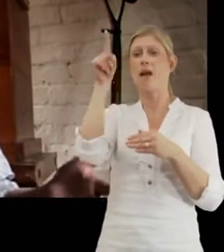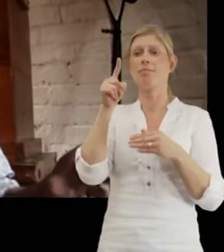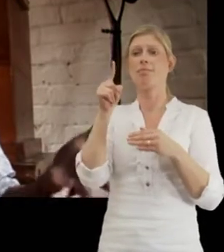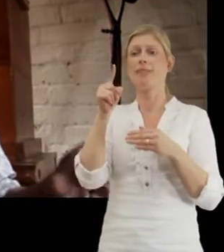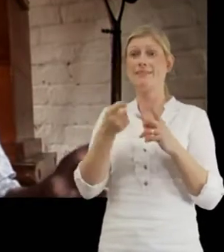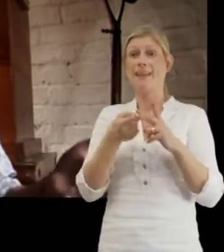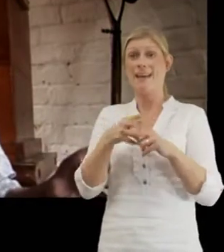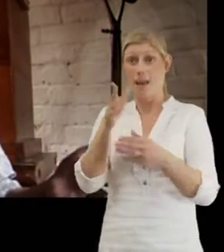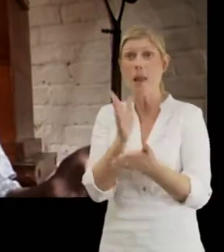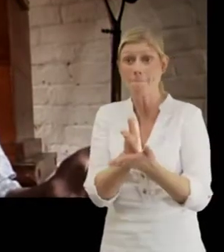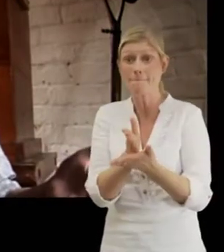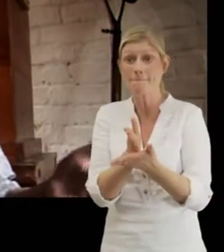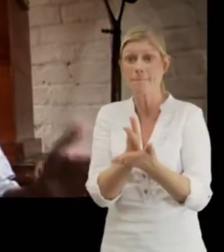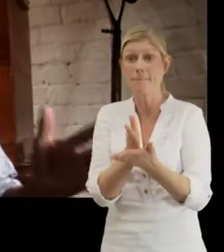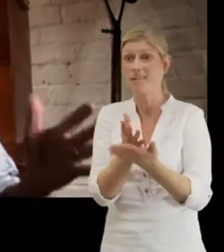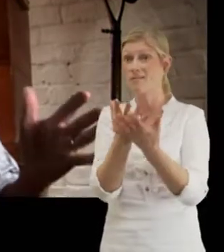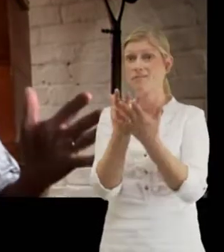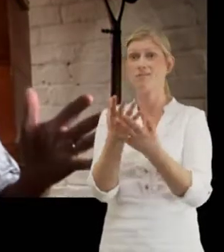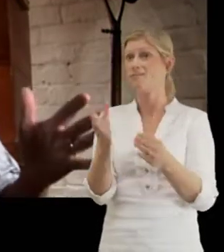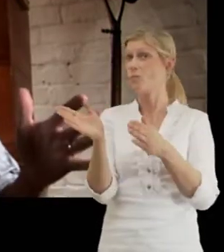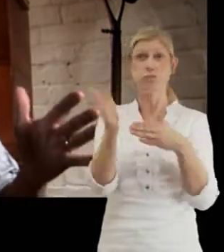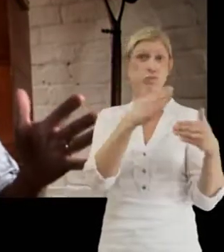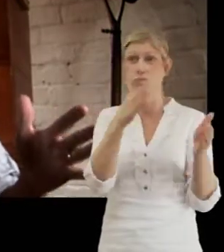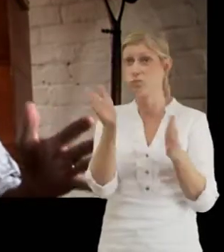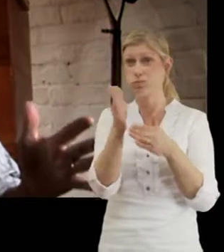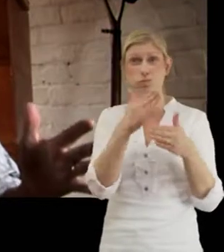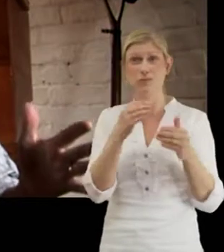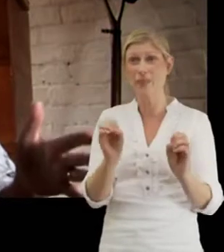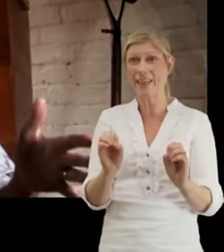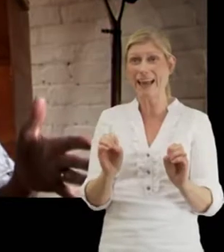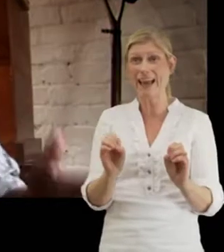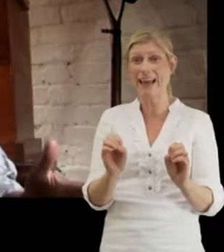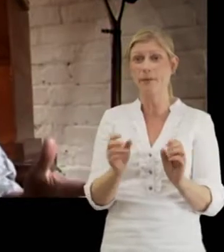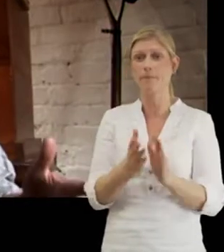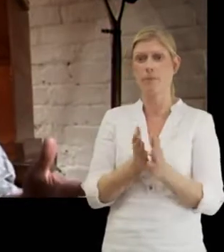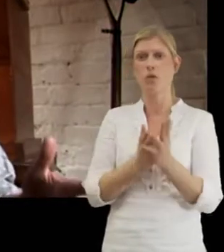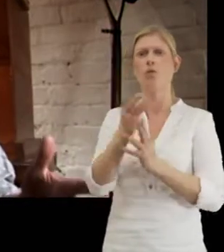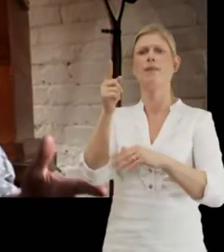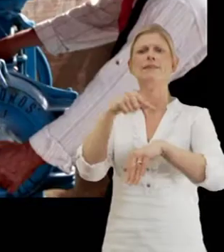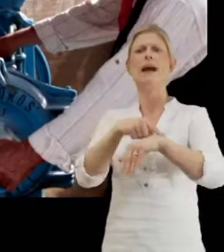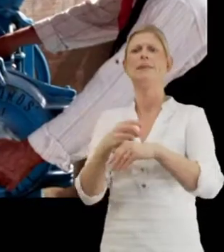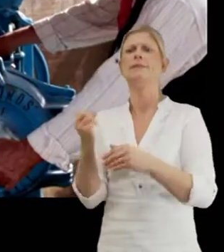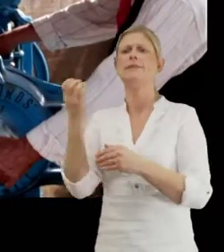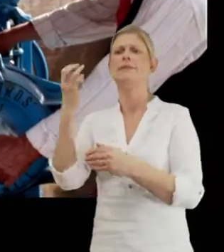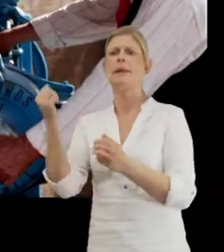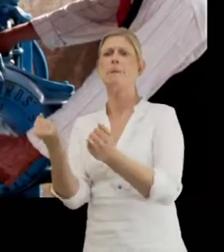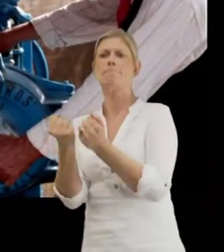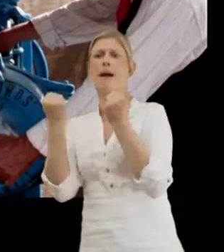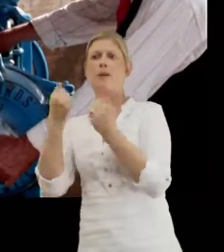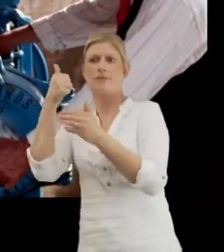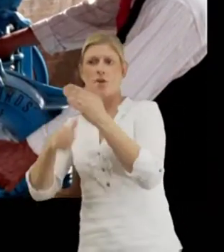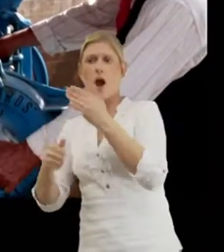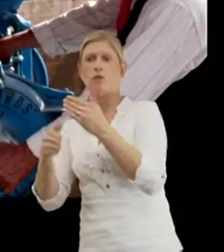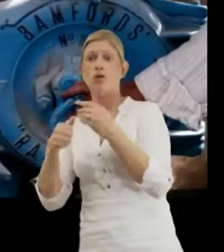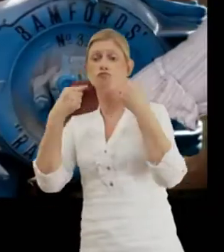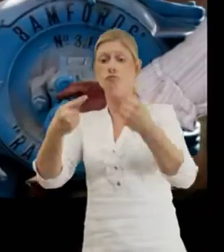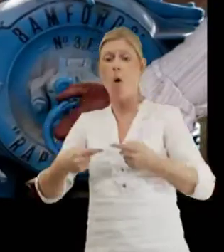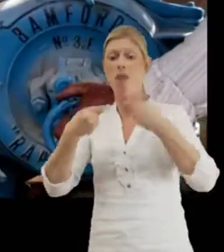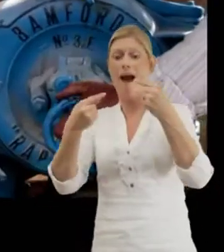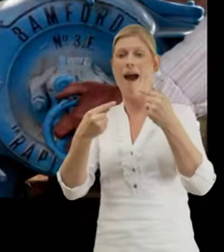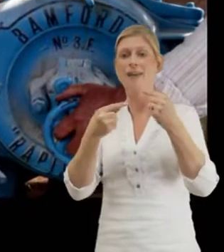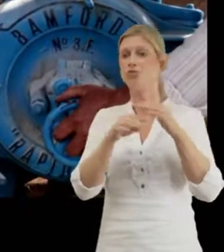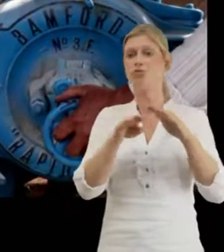and even if you did, there often was no wind. And during that century, steam power came in, and roller milling instead of